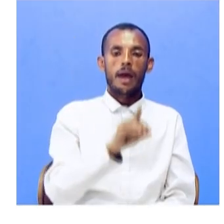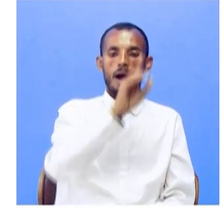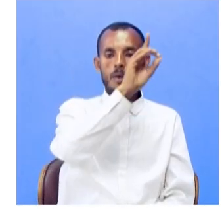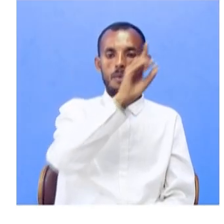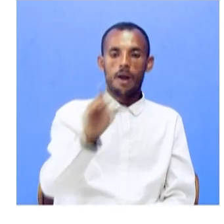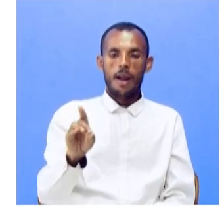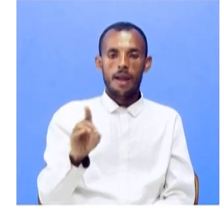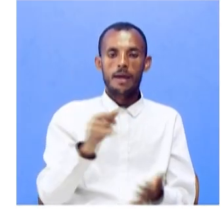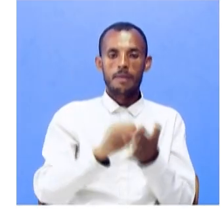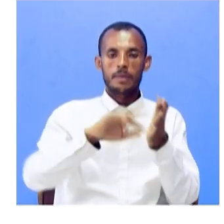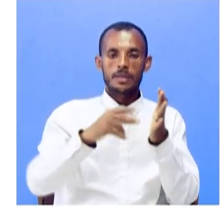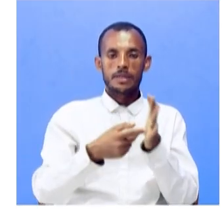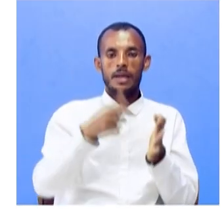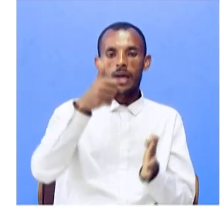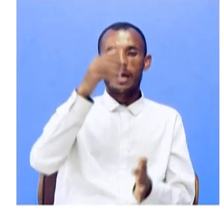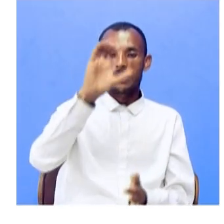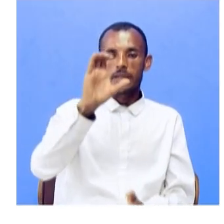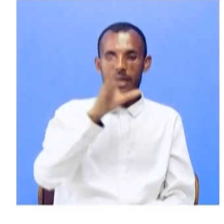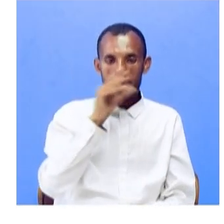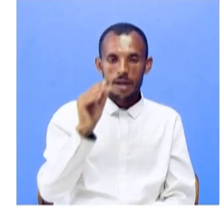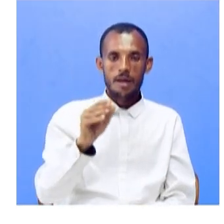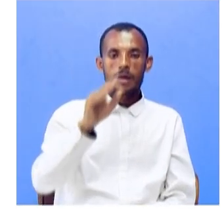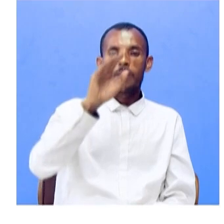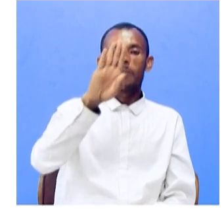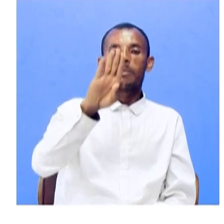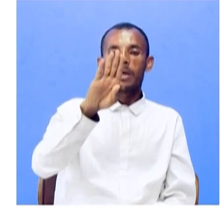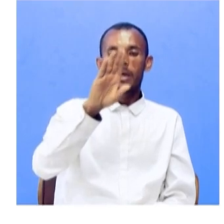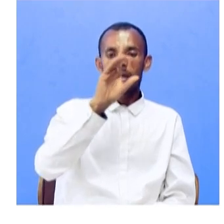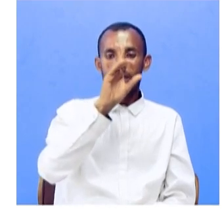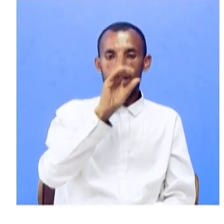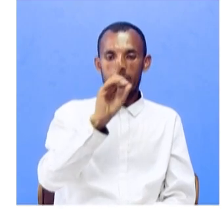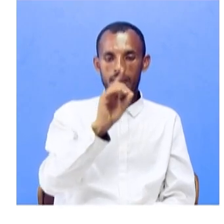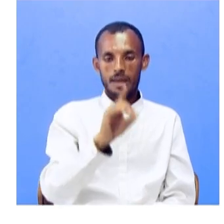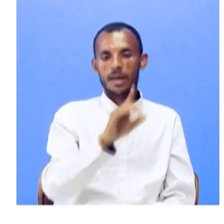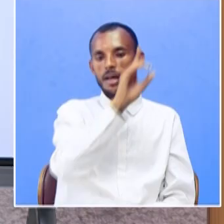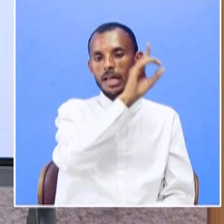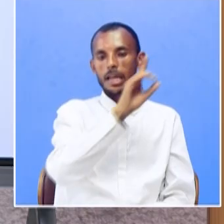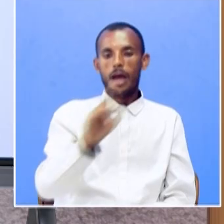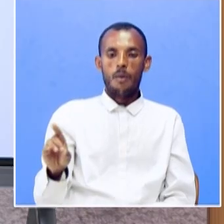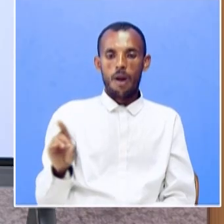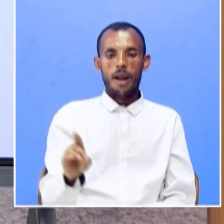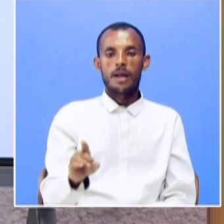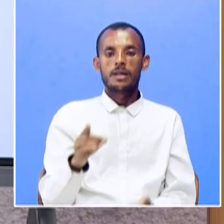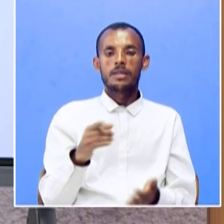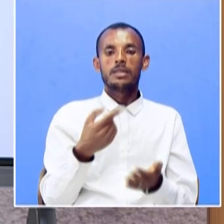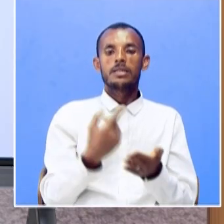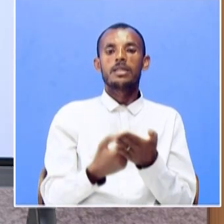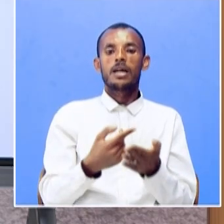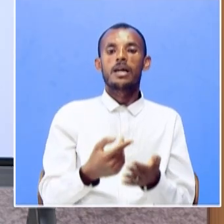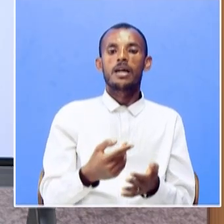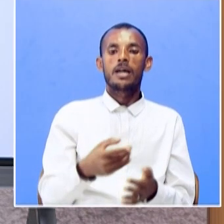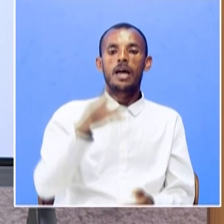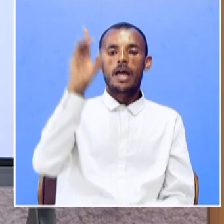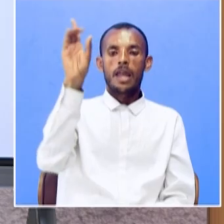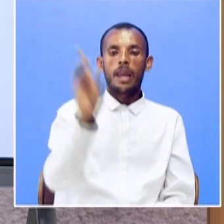AC, and the other diagonal is it is BD. So the diagonals of